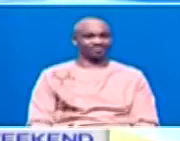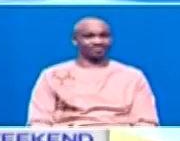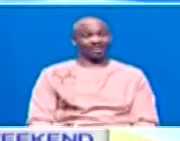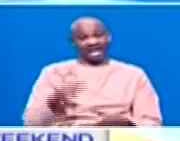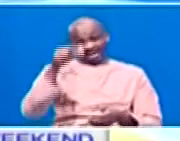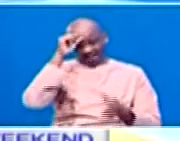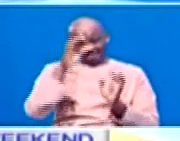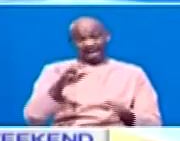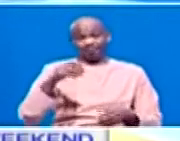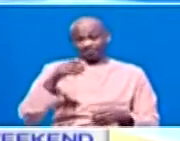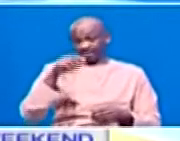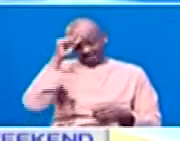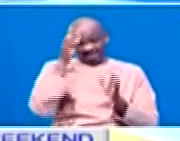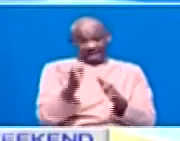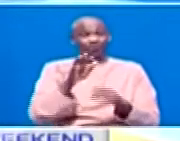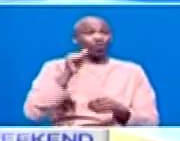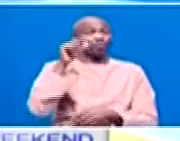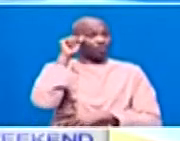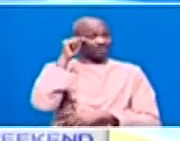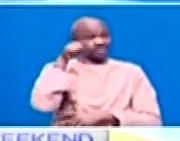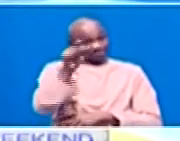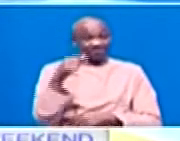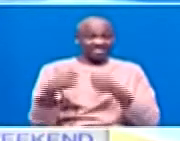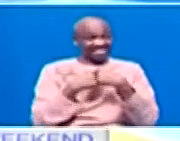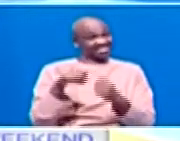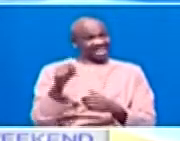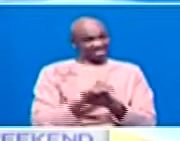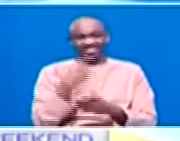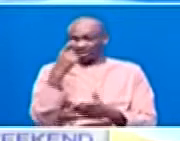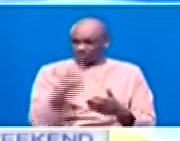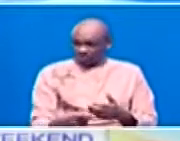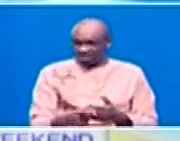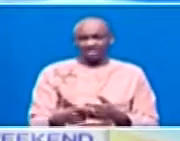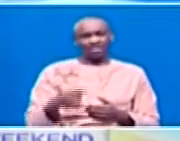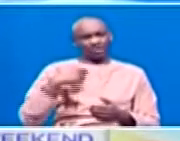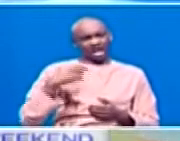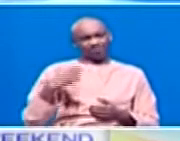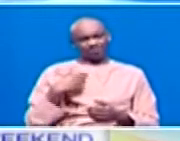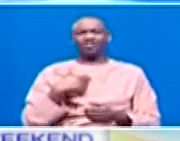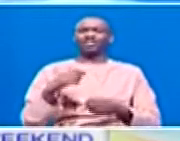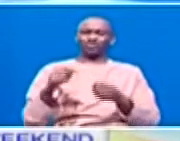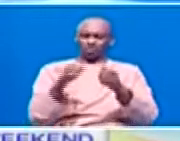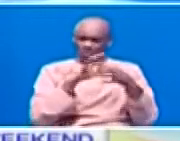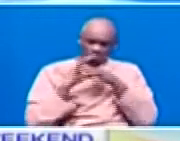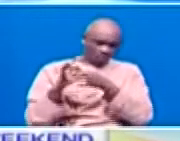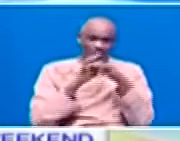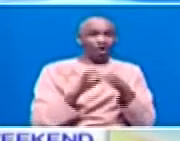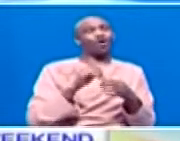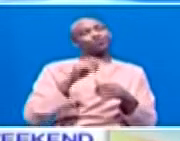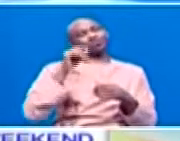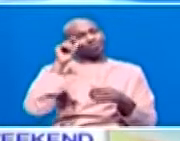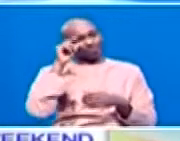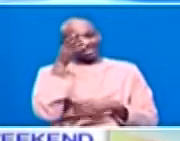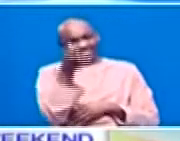Governors from the coast regions have challenged other elected leaders to embrace the Jumuiya ya Pwani initiative, saying it is not a